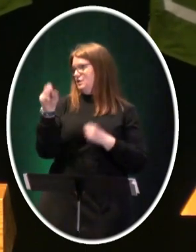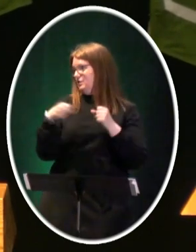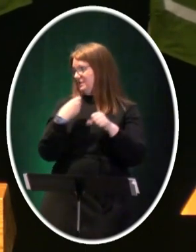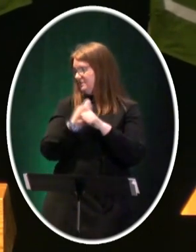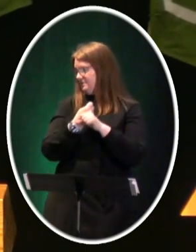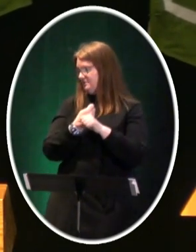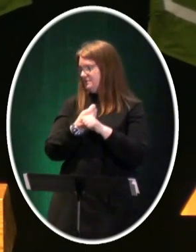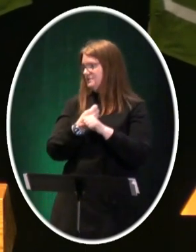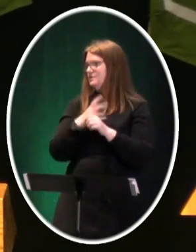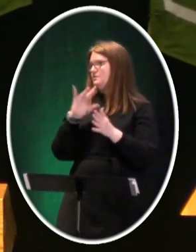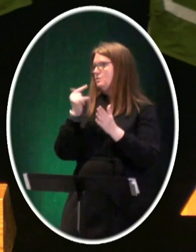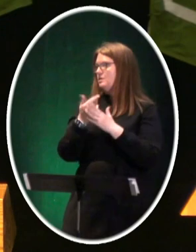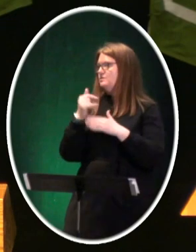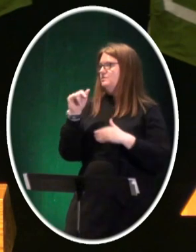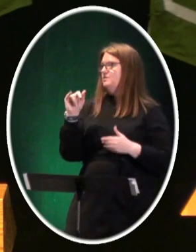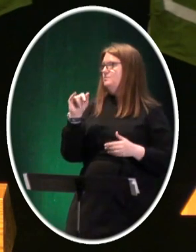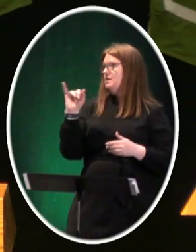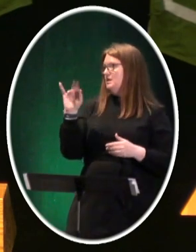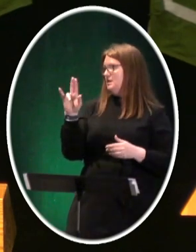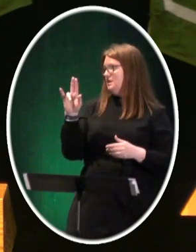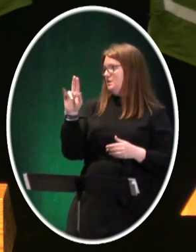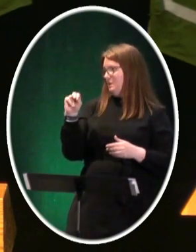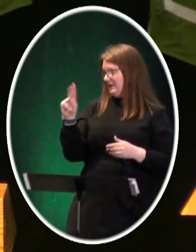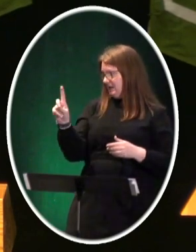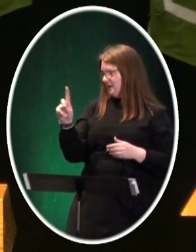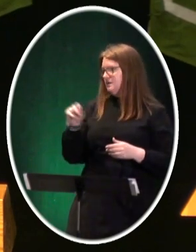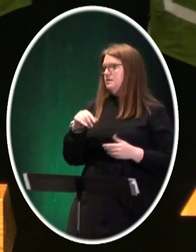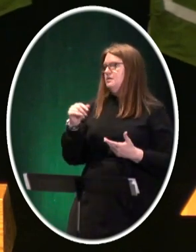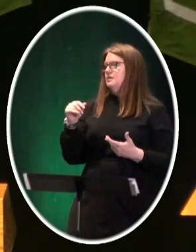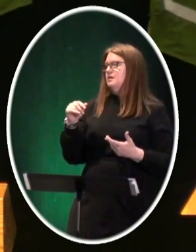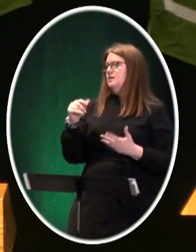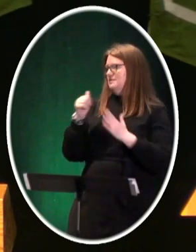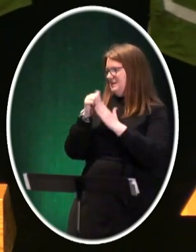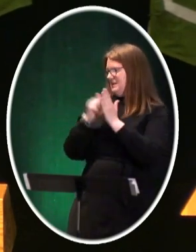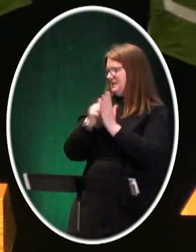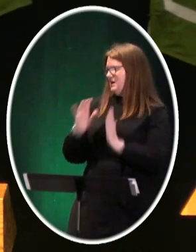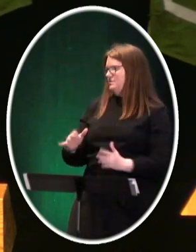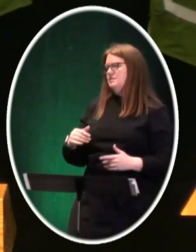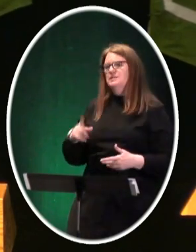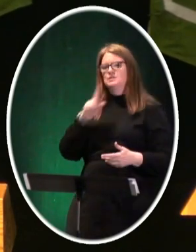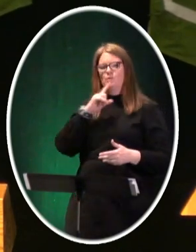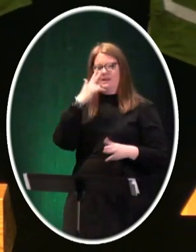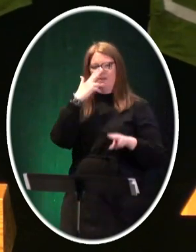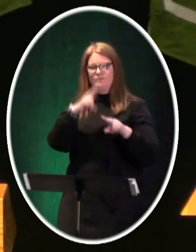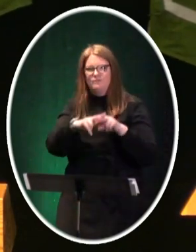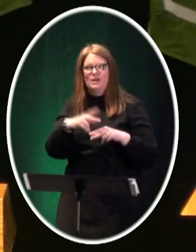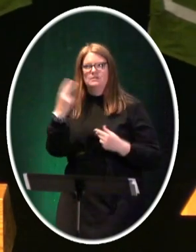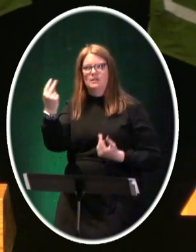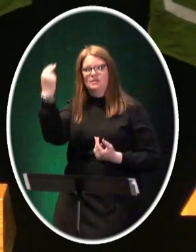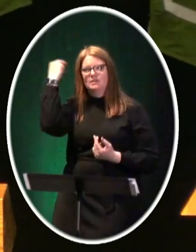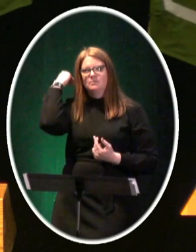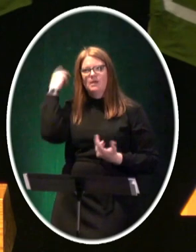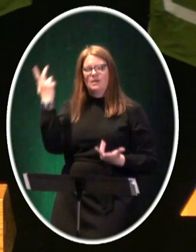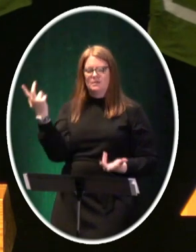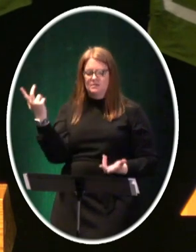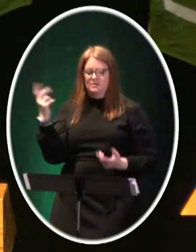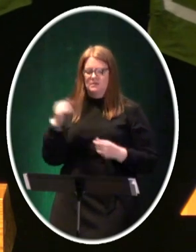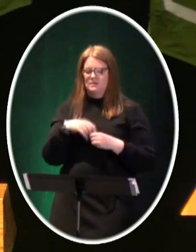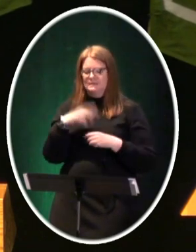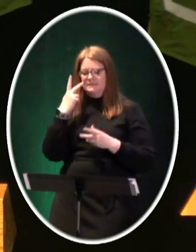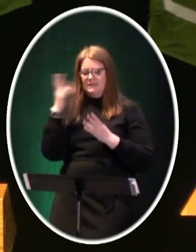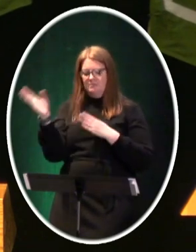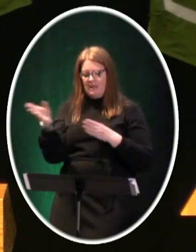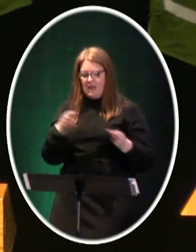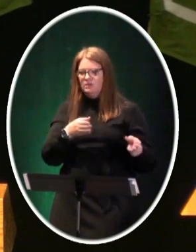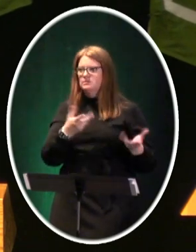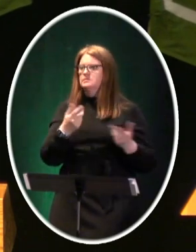the University of North Dakota as an accountant, it's fun to reflect and try to capture patterns and themes. I've been a